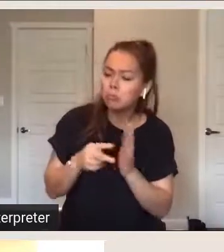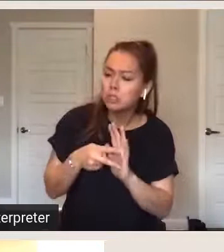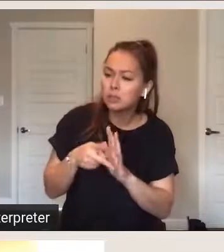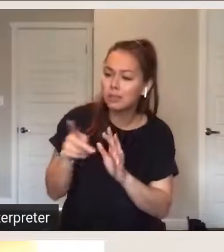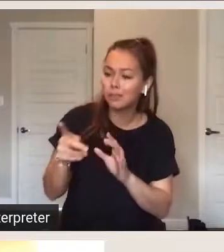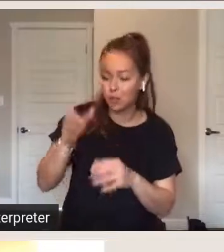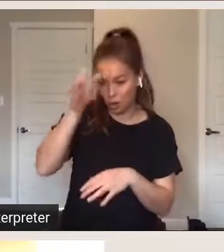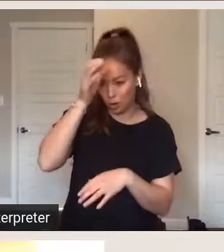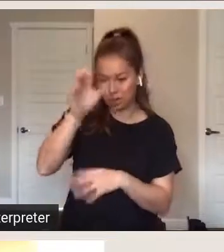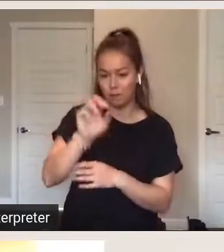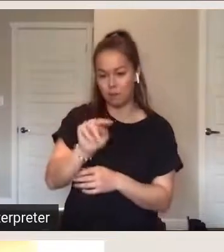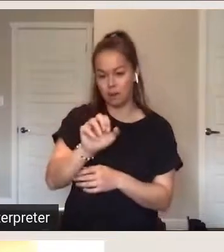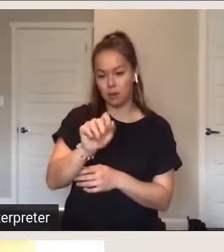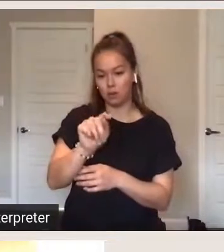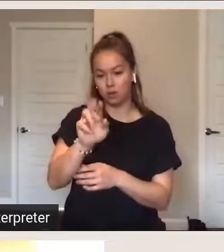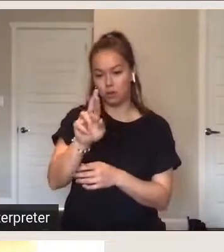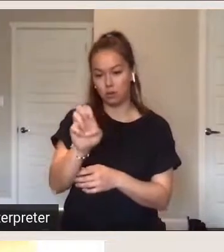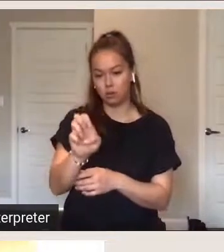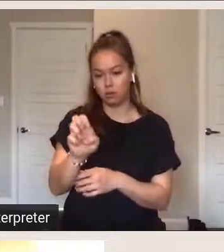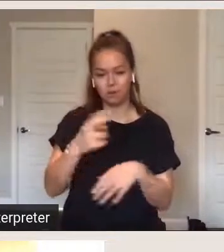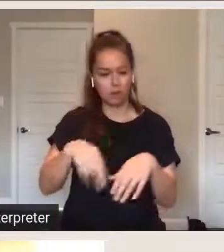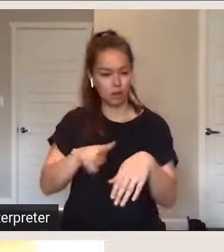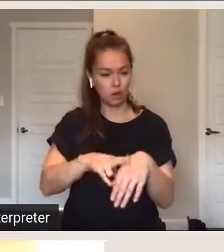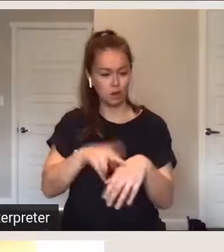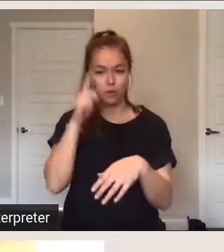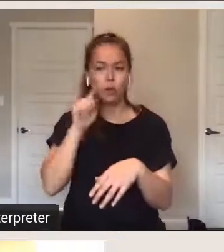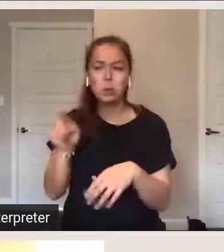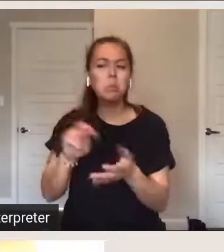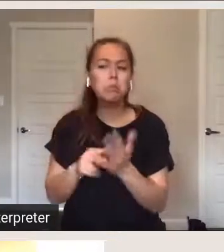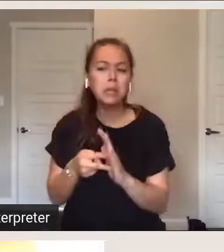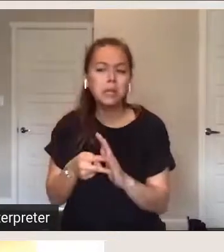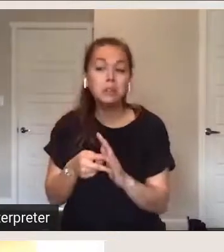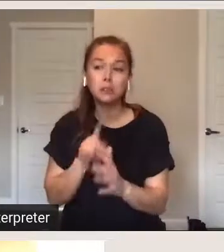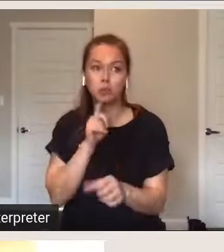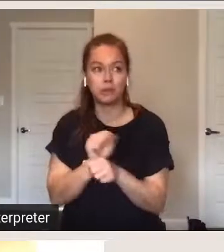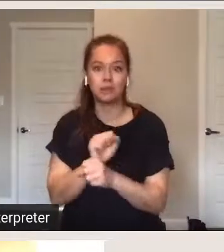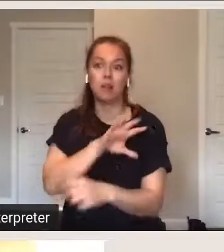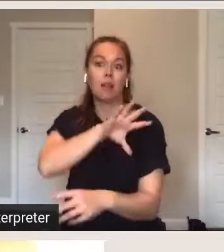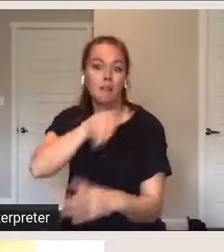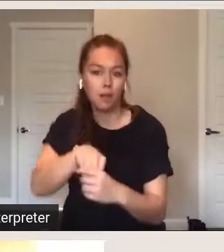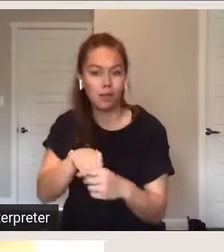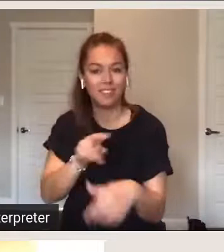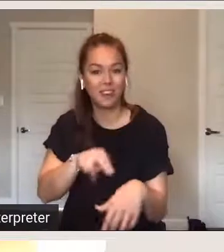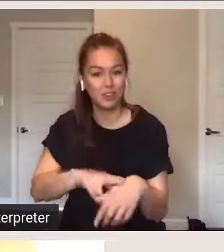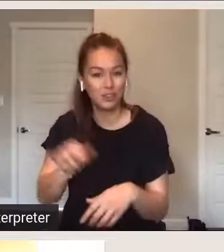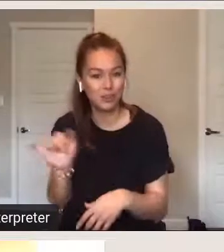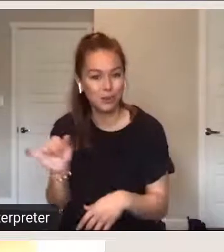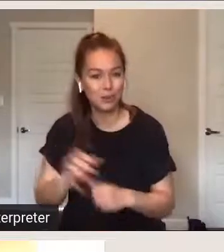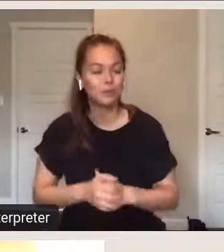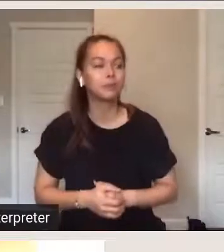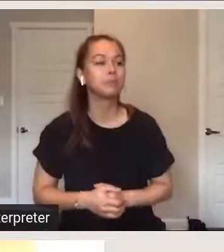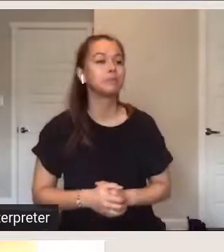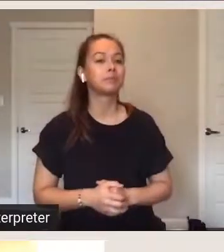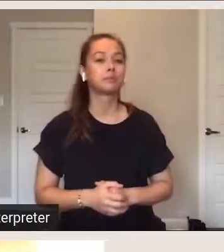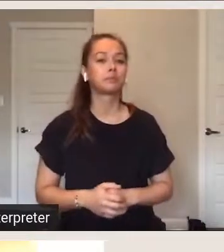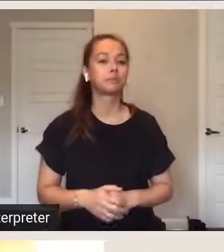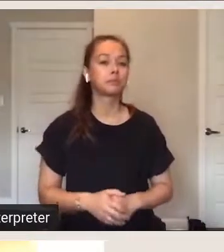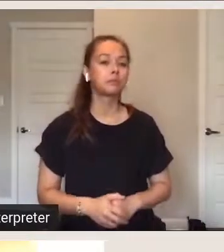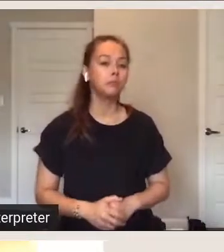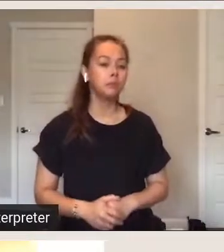literally in it as well? Yeah. So the film, I guess, was really born from this idea